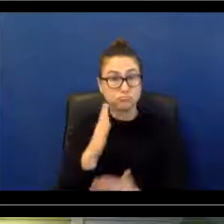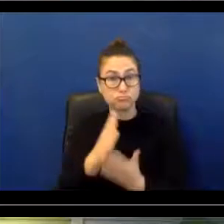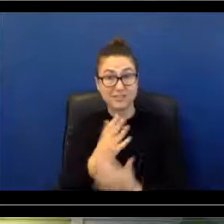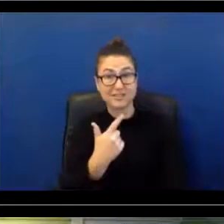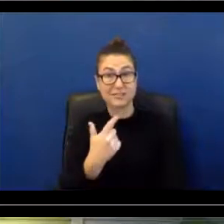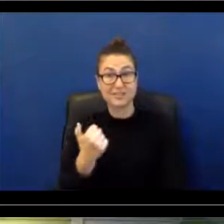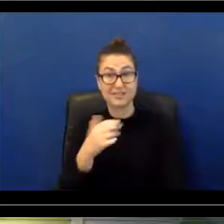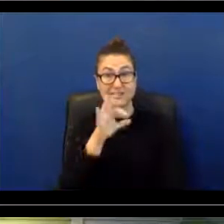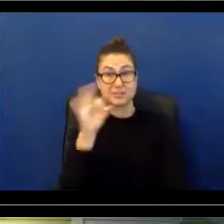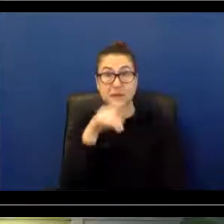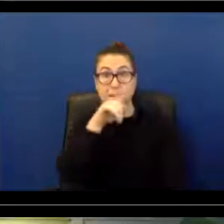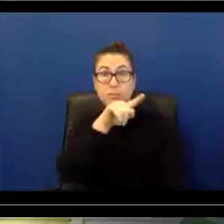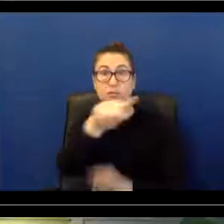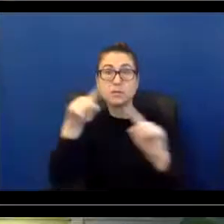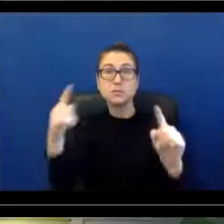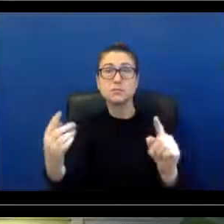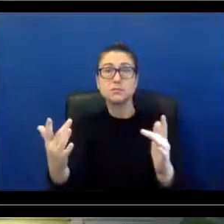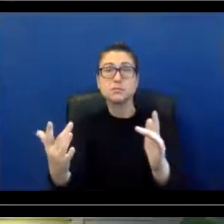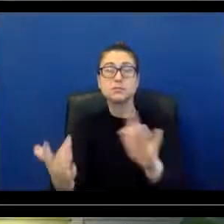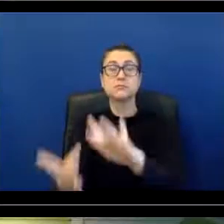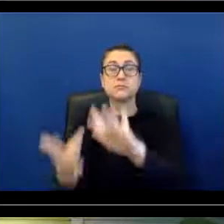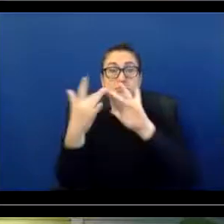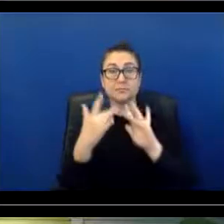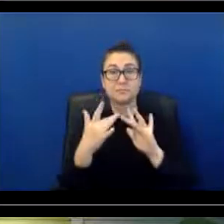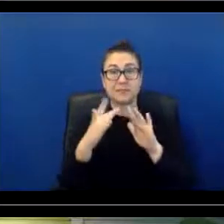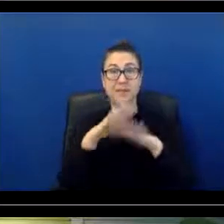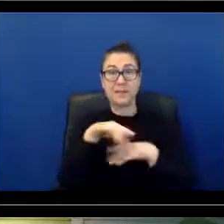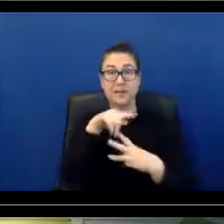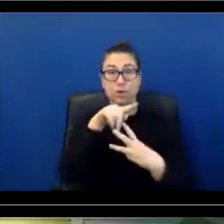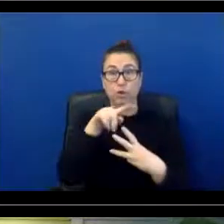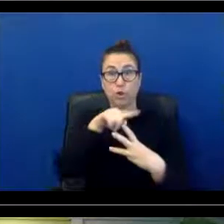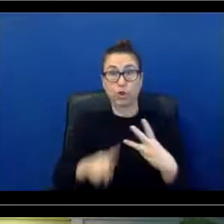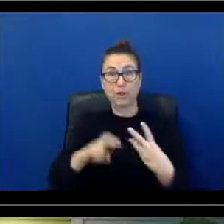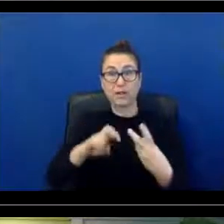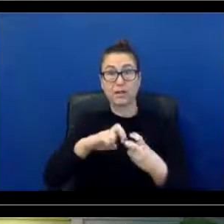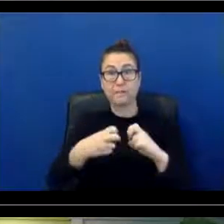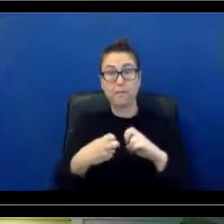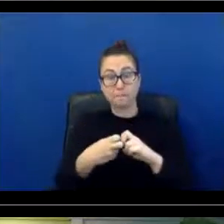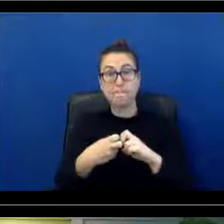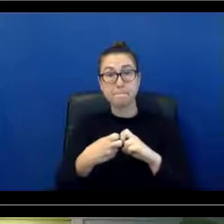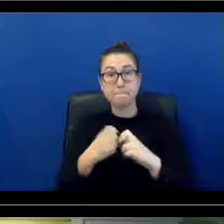76% of the calls to LawAccess during that period.